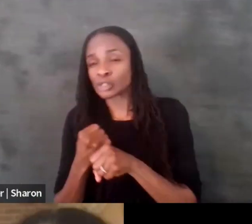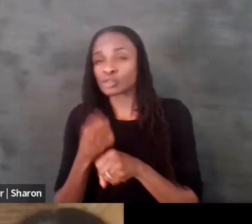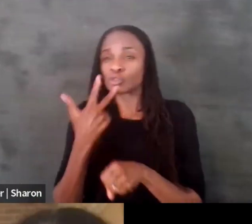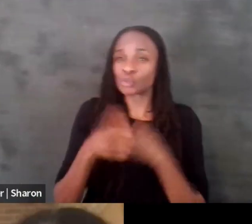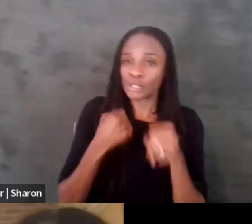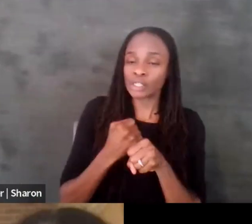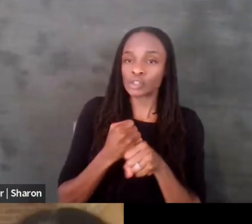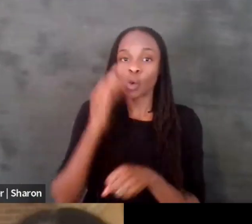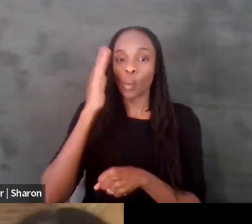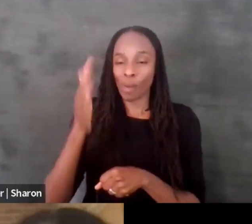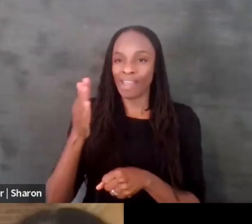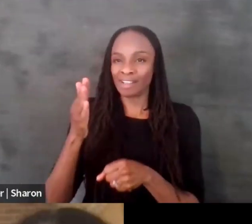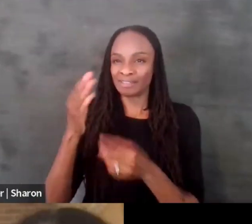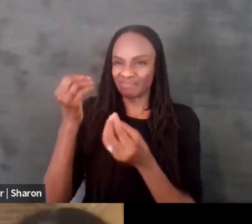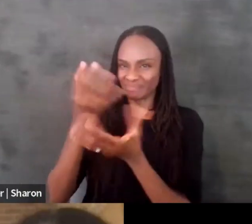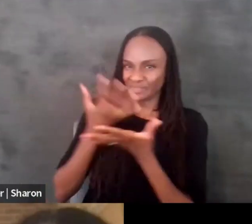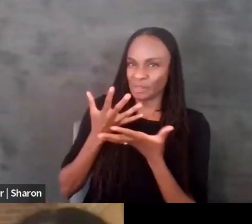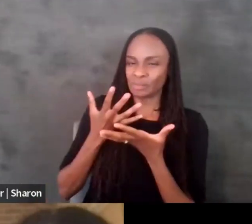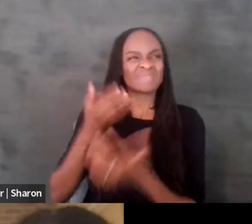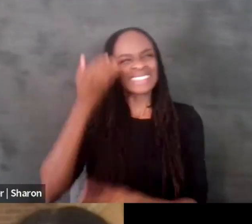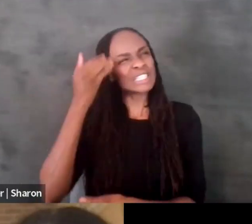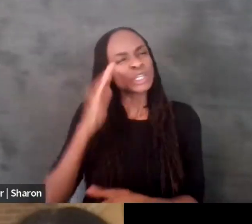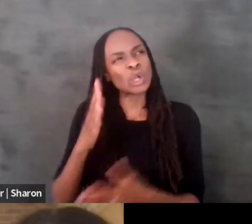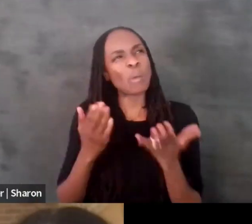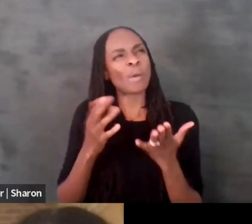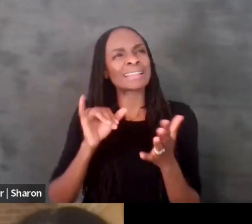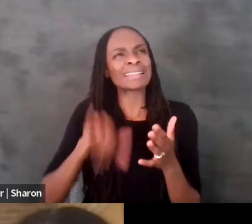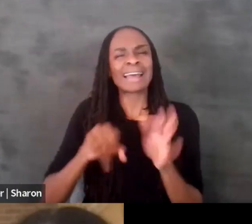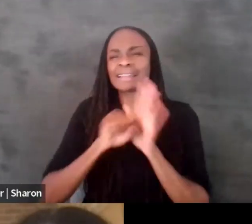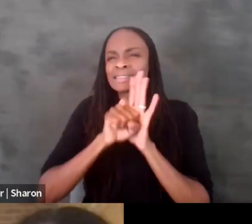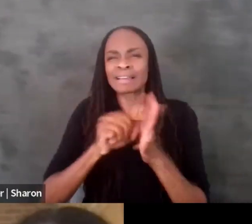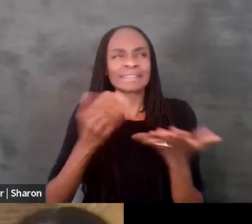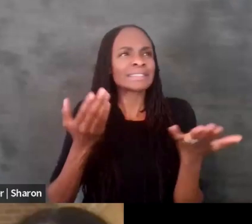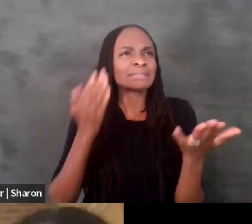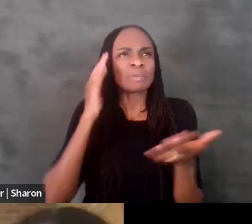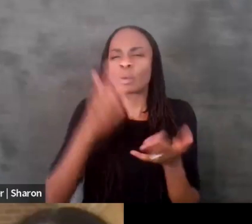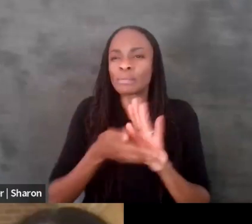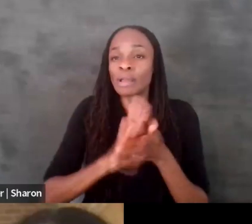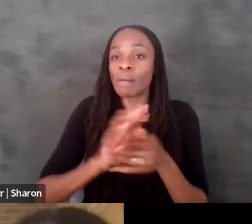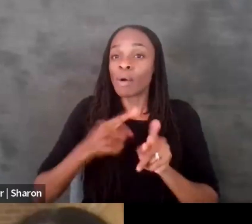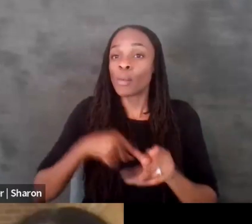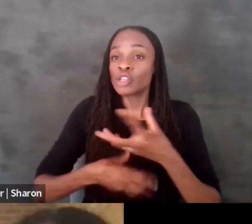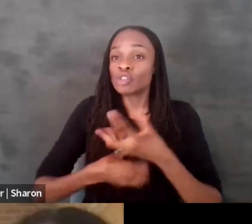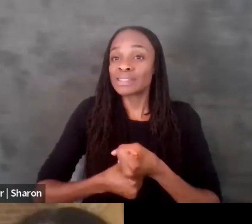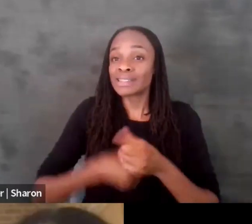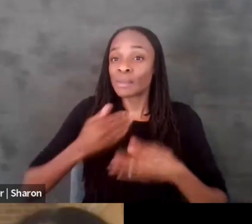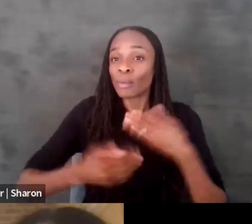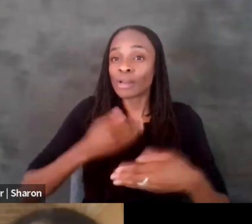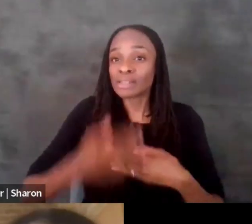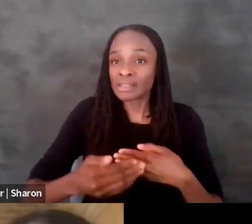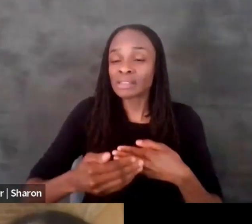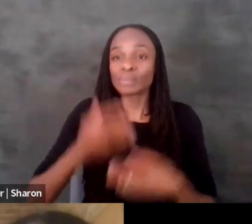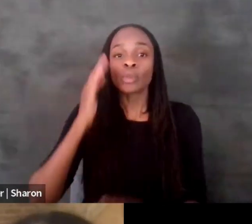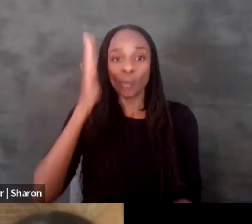some indication. So we did not know what that indication was going to be, but we mm, trusted the process that there